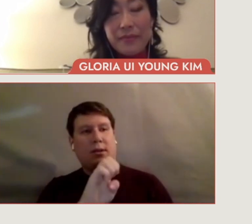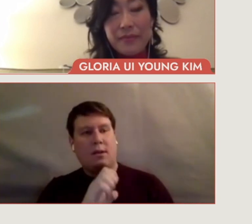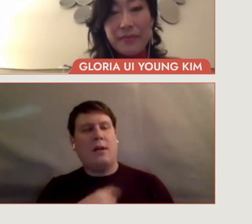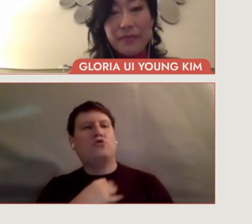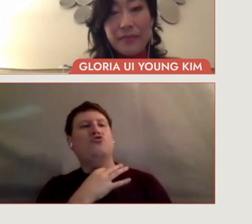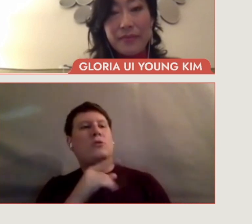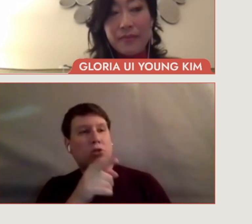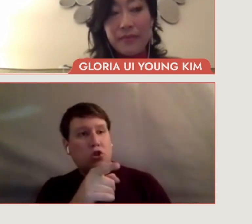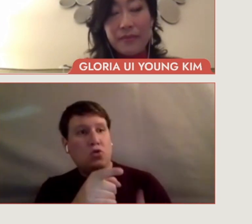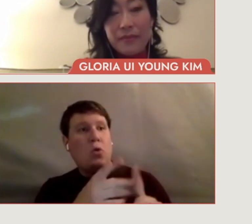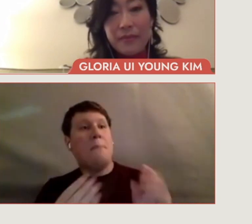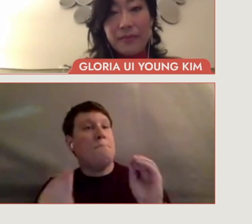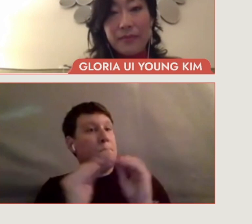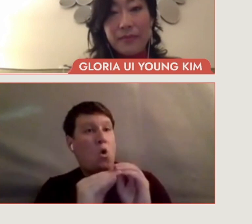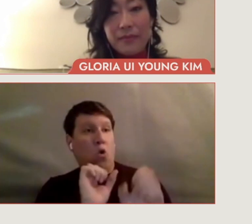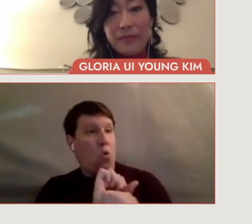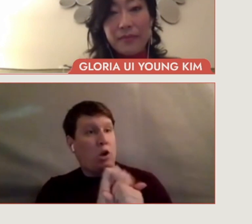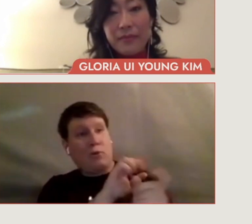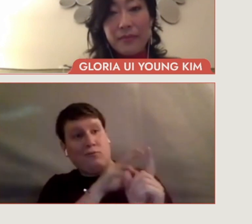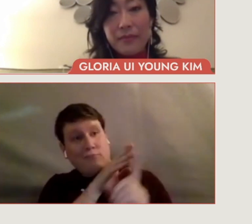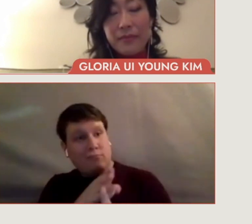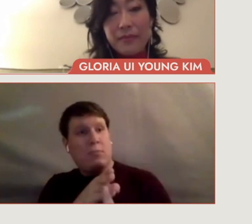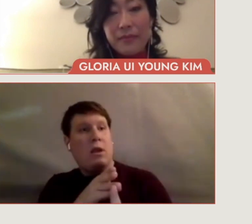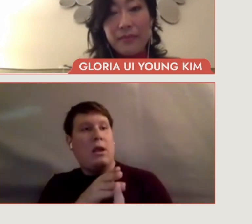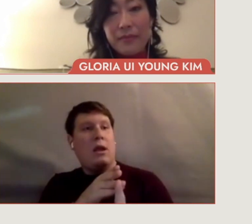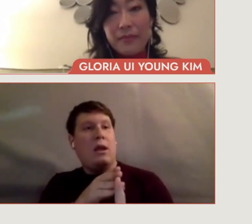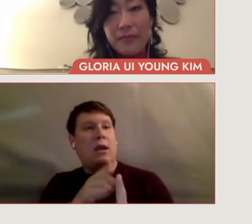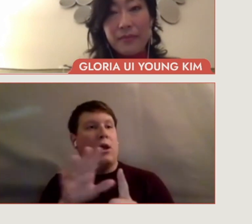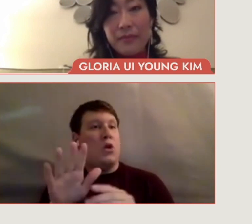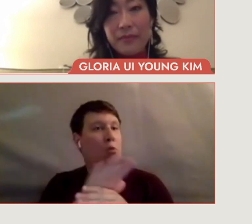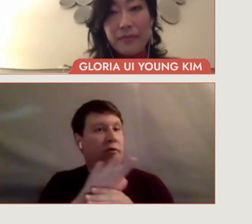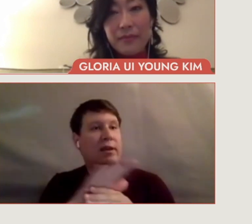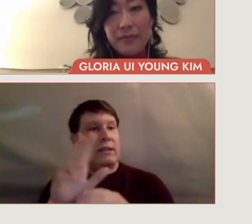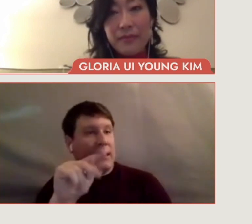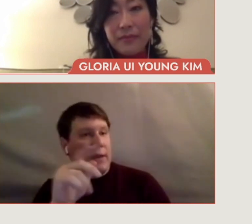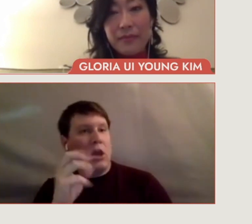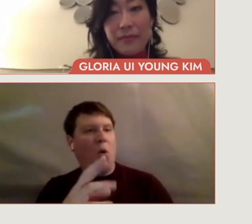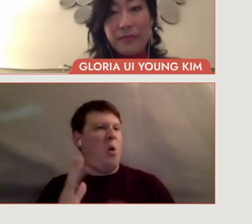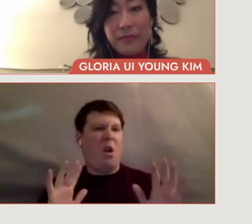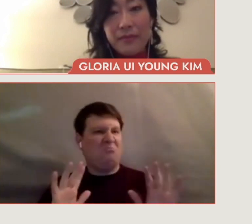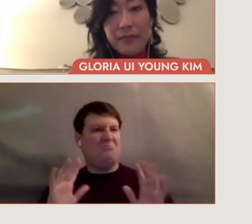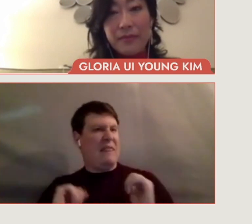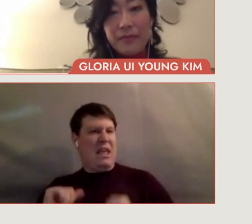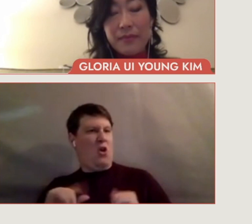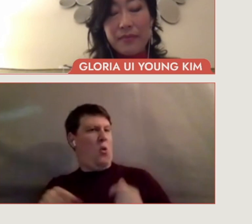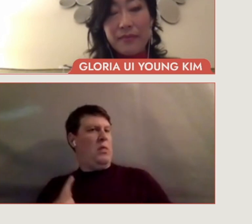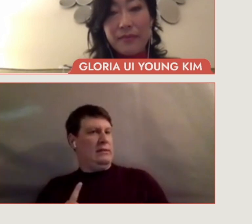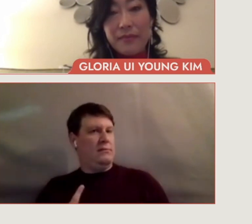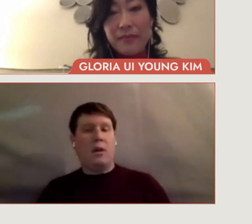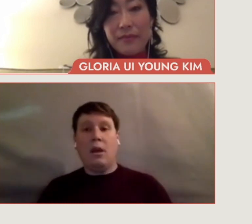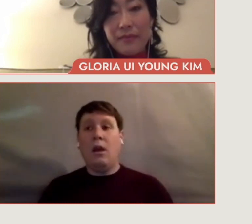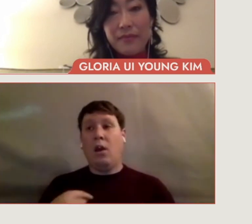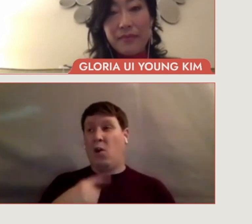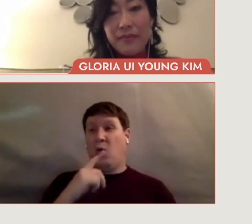in TV and film, or are you interested to just stick to theater? To be honest, I think I'm